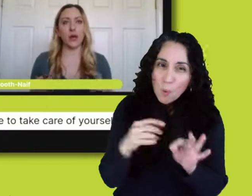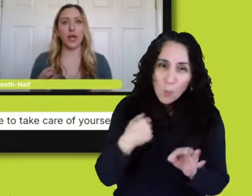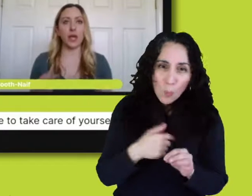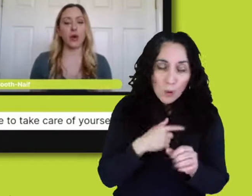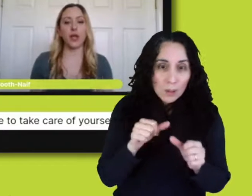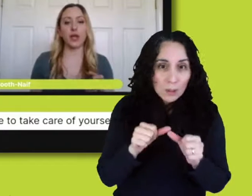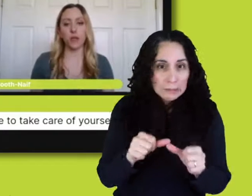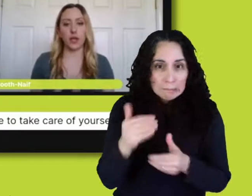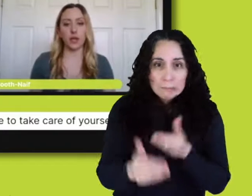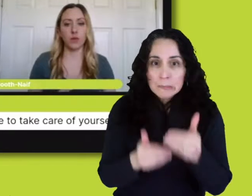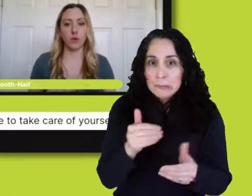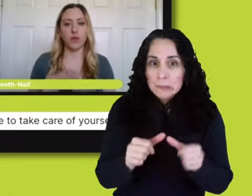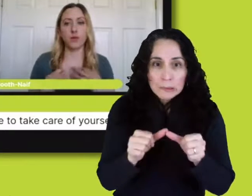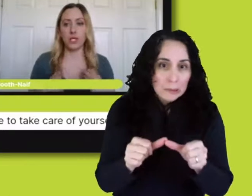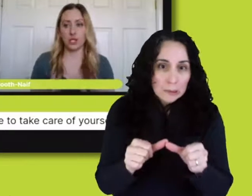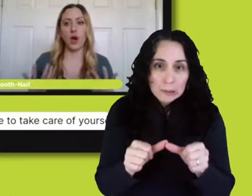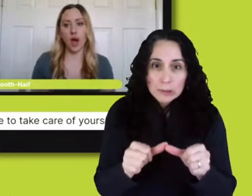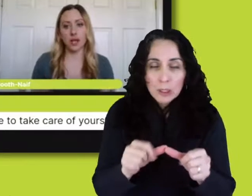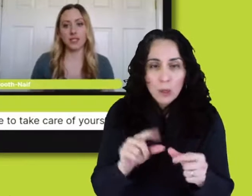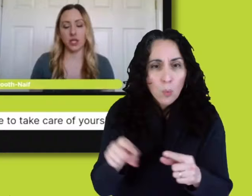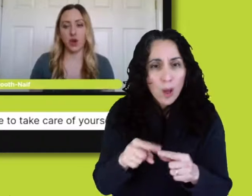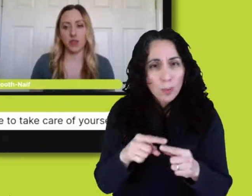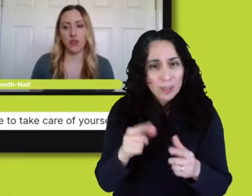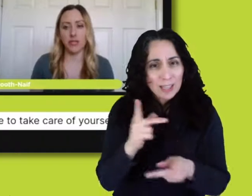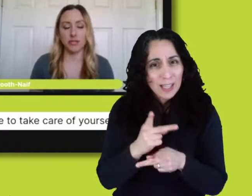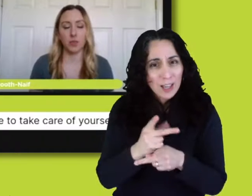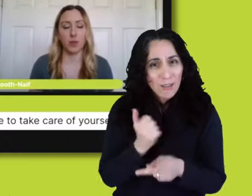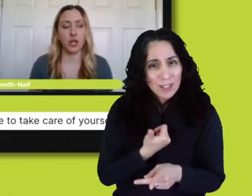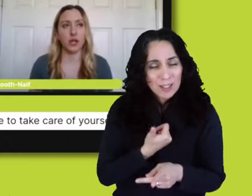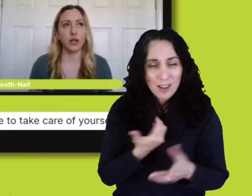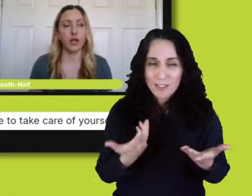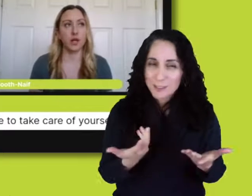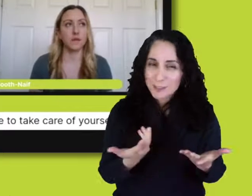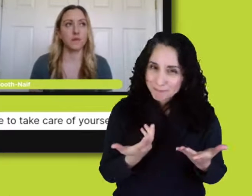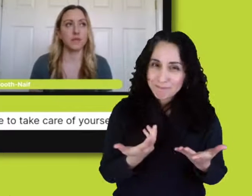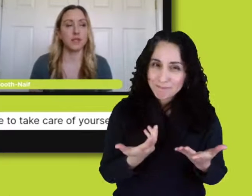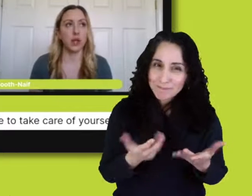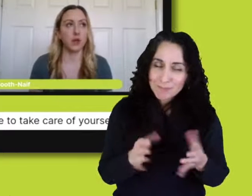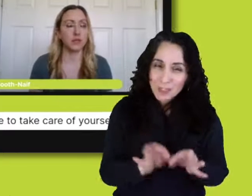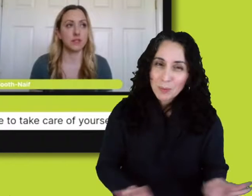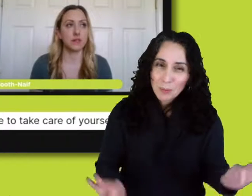going. And when do we do us, and I think that's important.